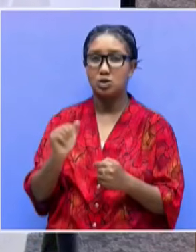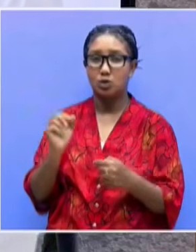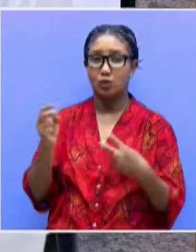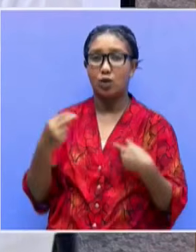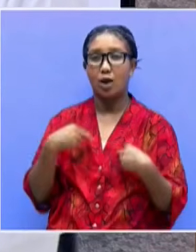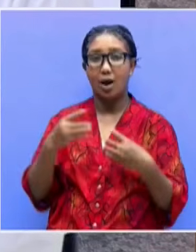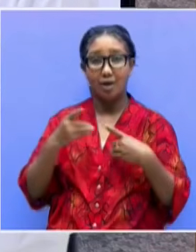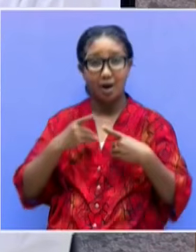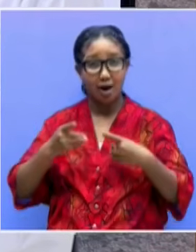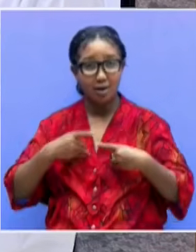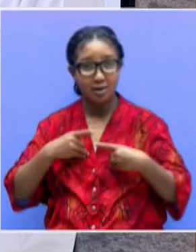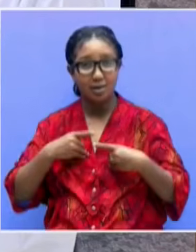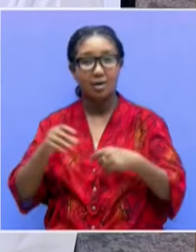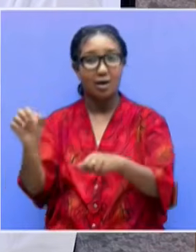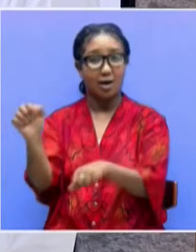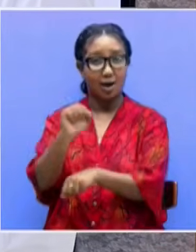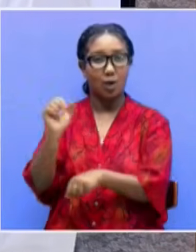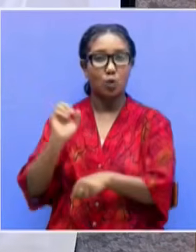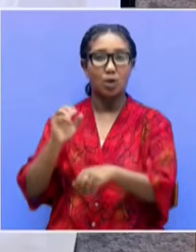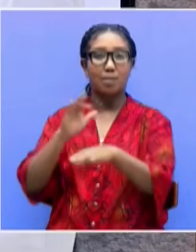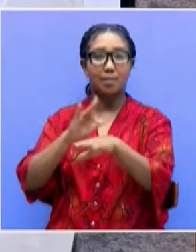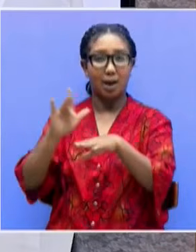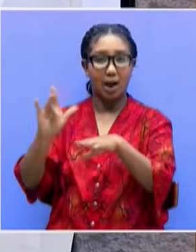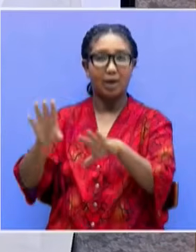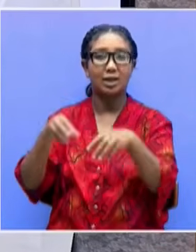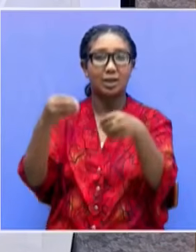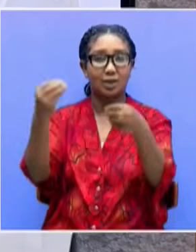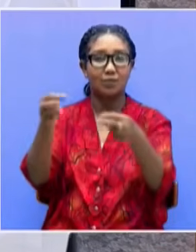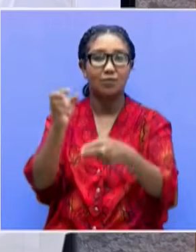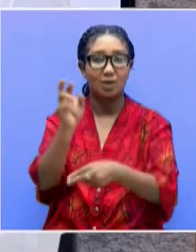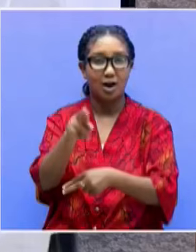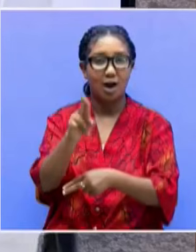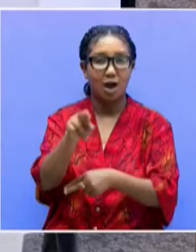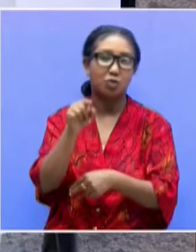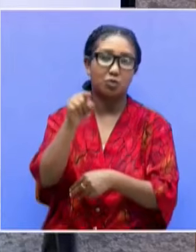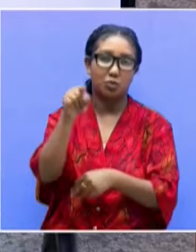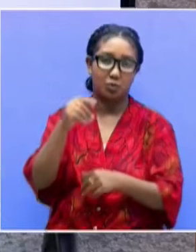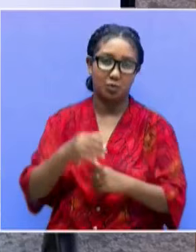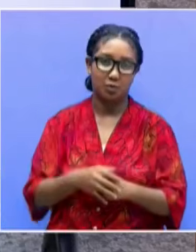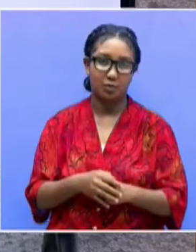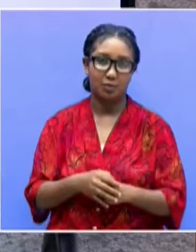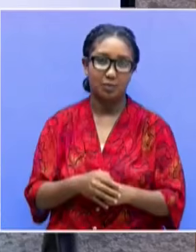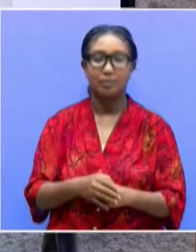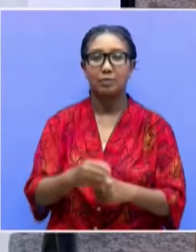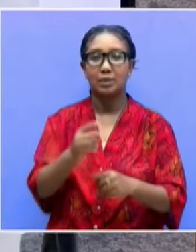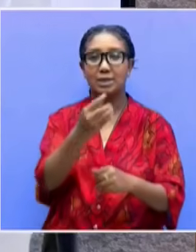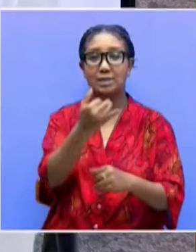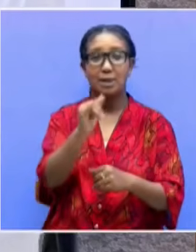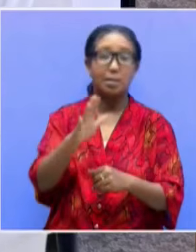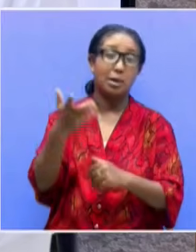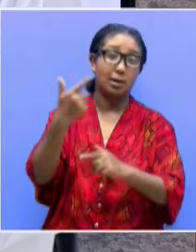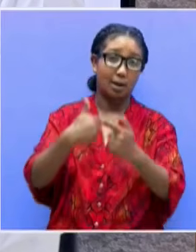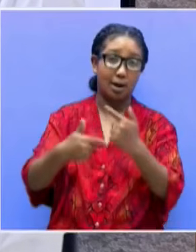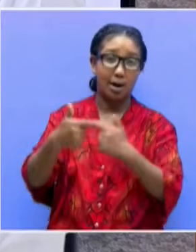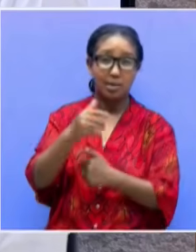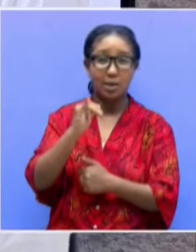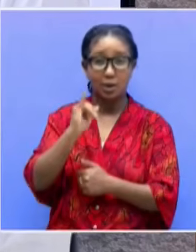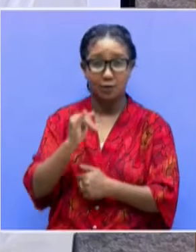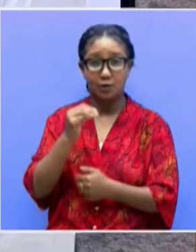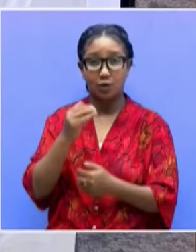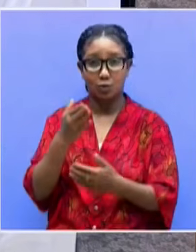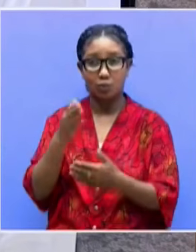had a car, we blank give a ride to you. They may come if